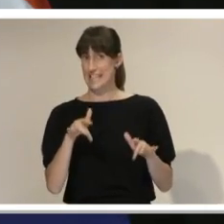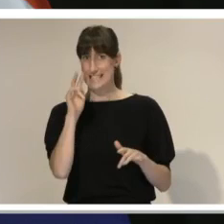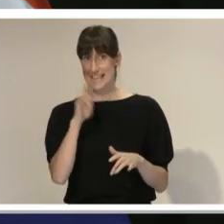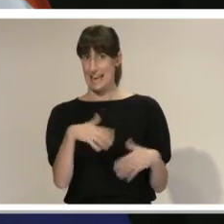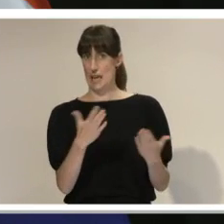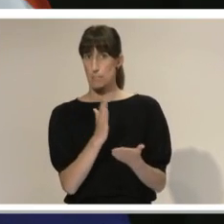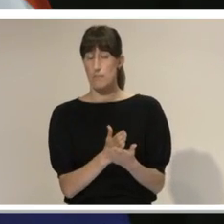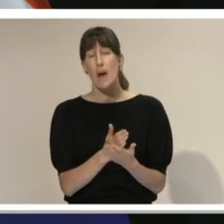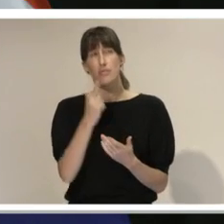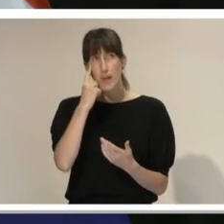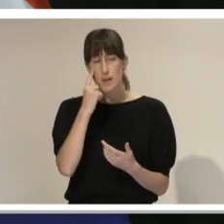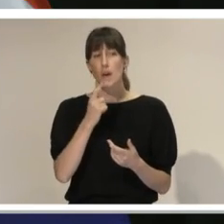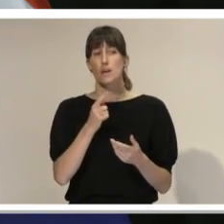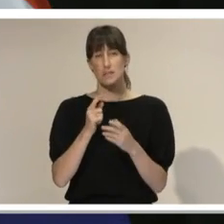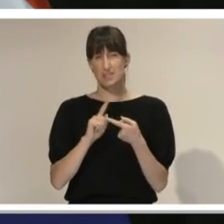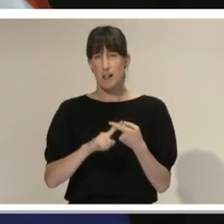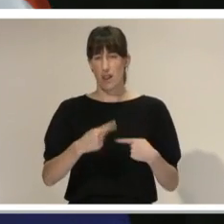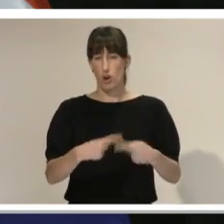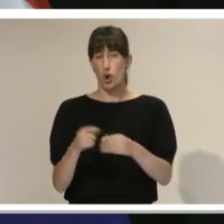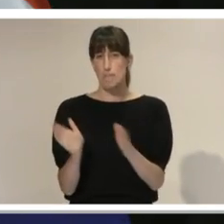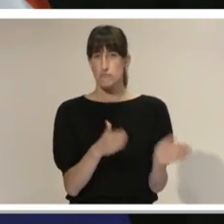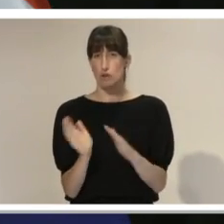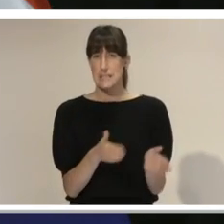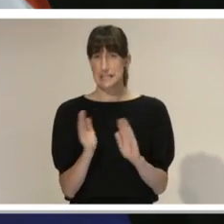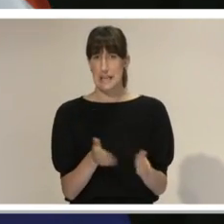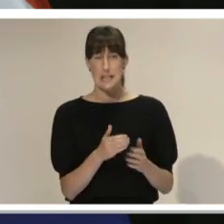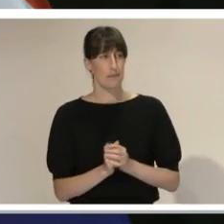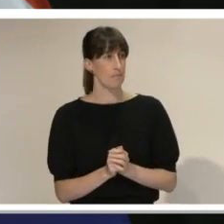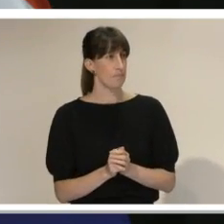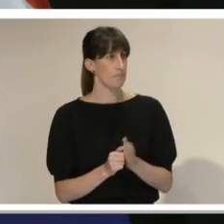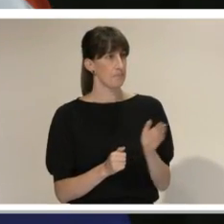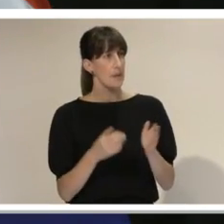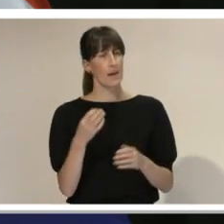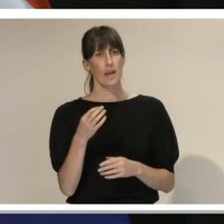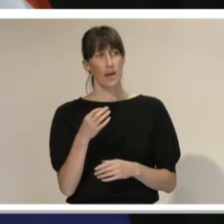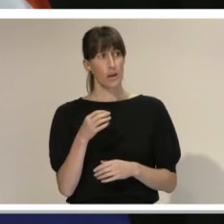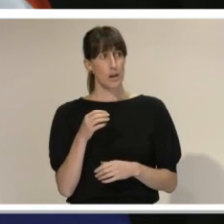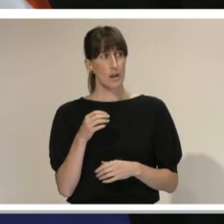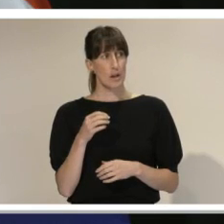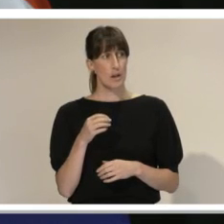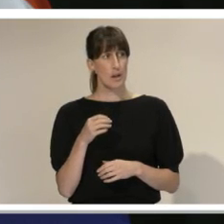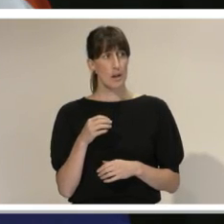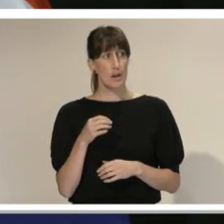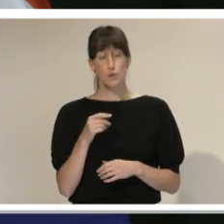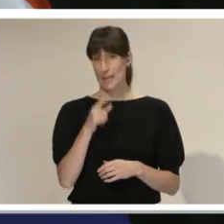be done today and processed today, and we'll be able to report back on that. To confirm that was at the affordable West Shore